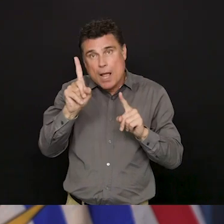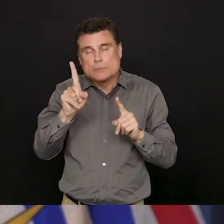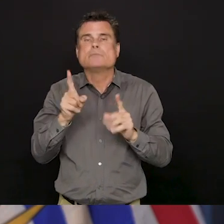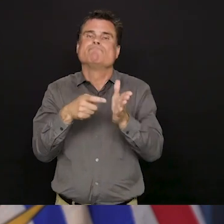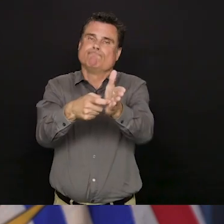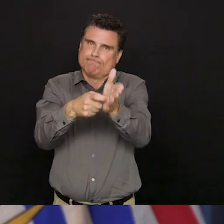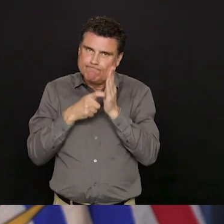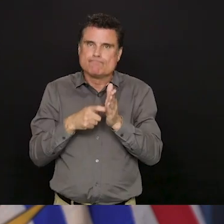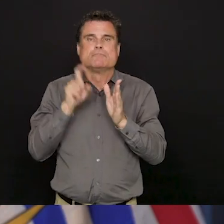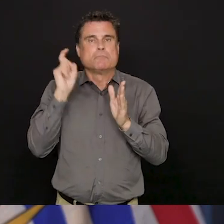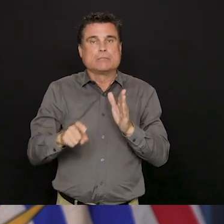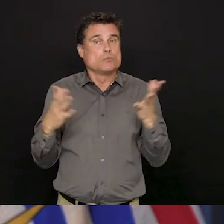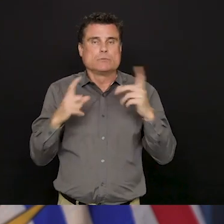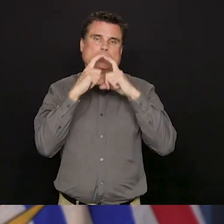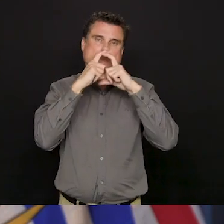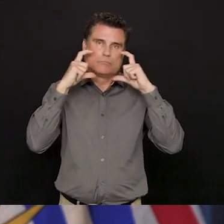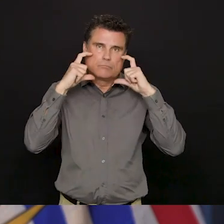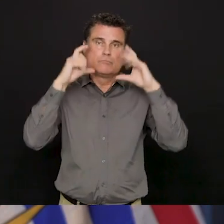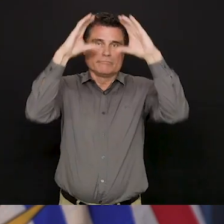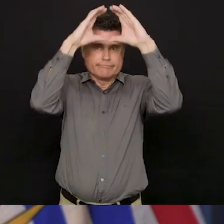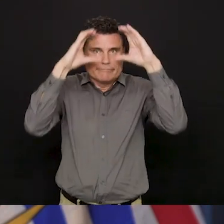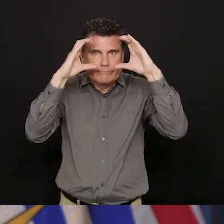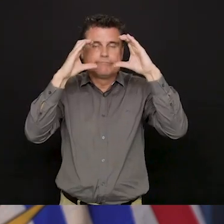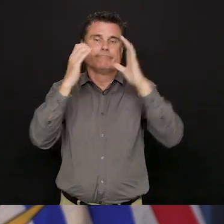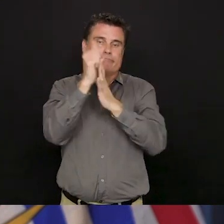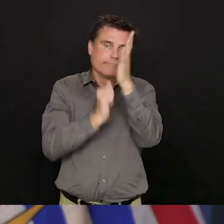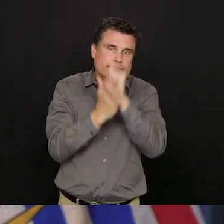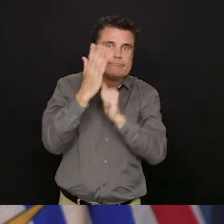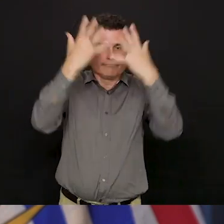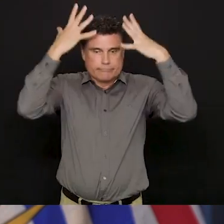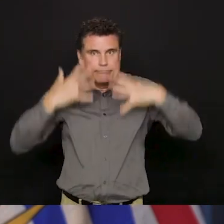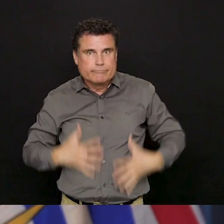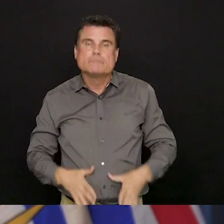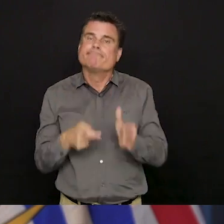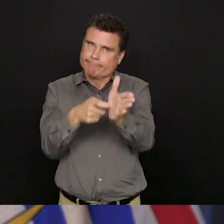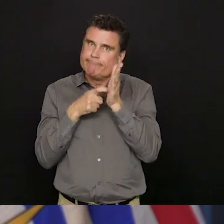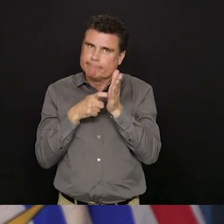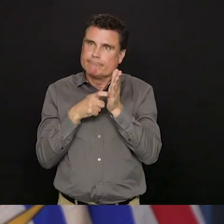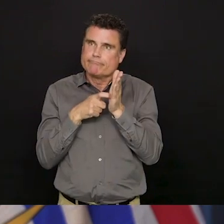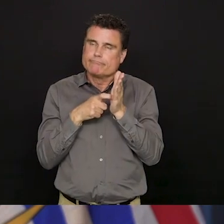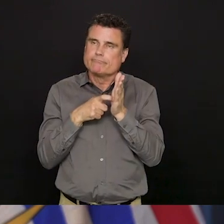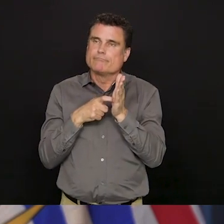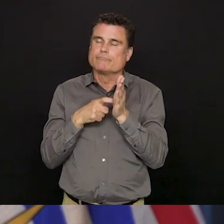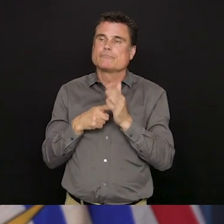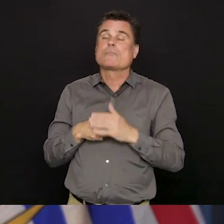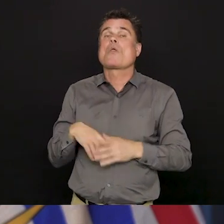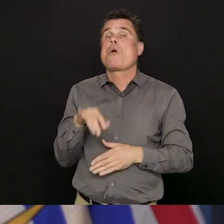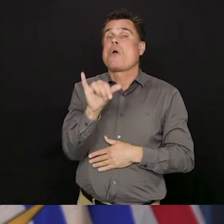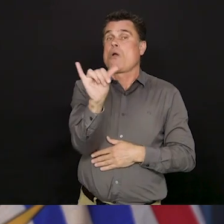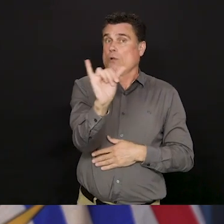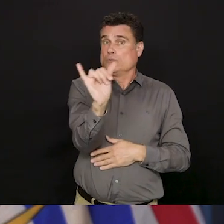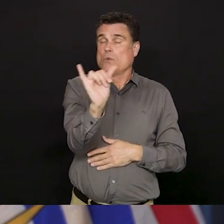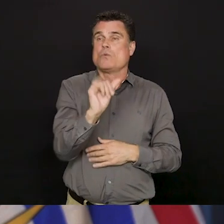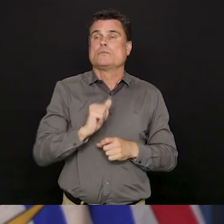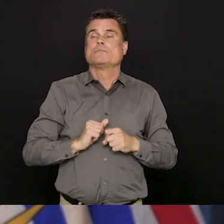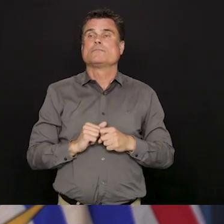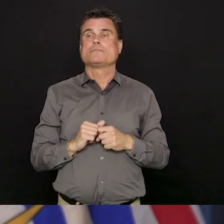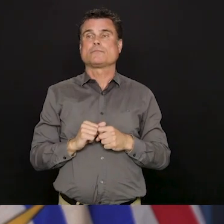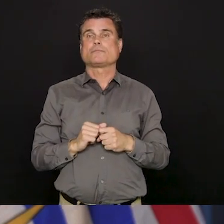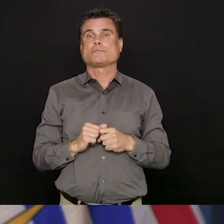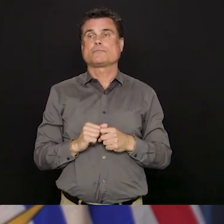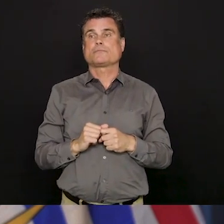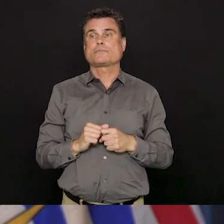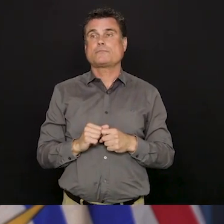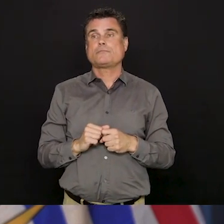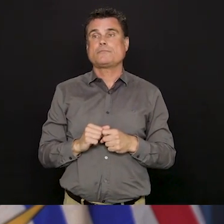in both acute care, for example, and maybe one long-term care home. So it's not a